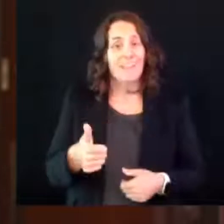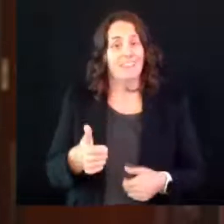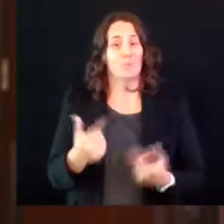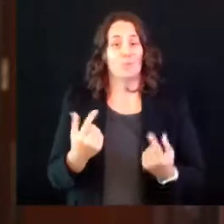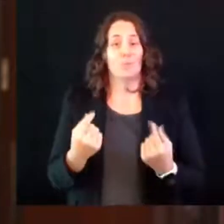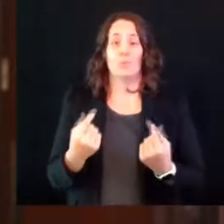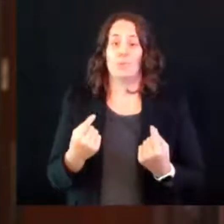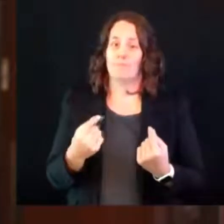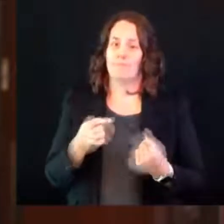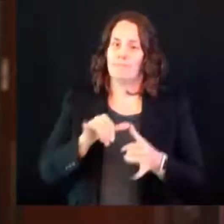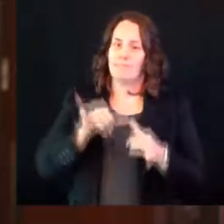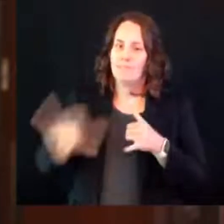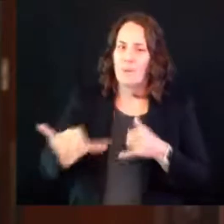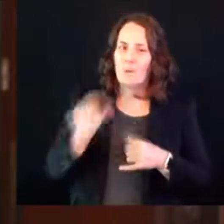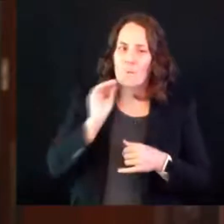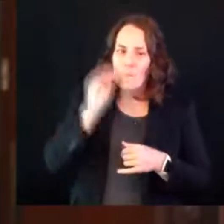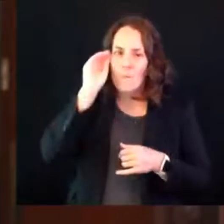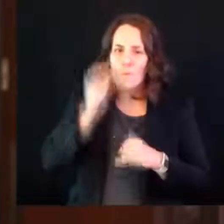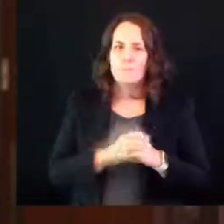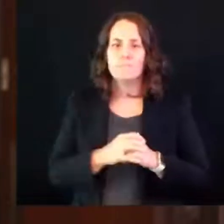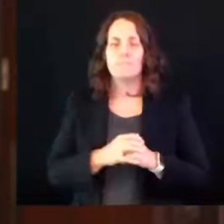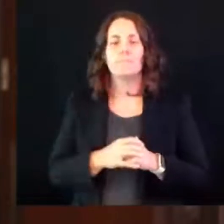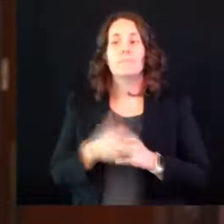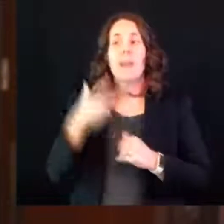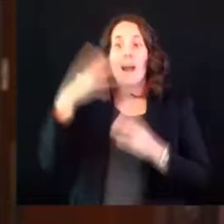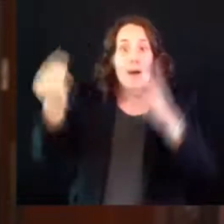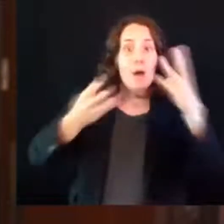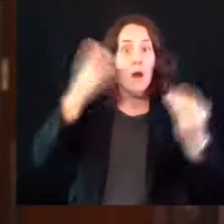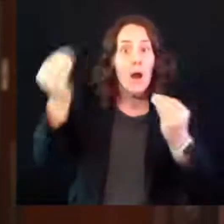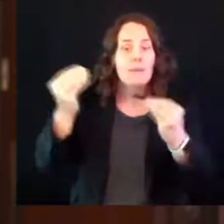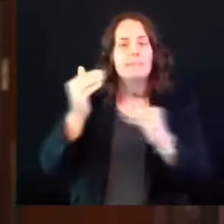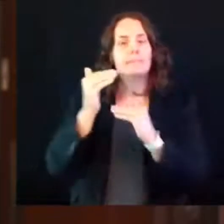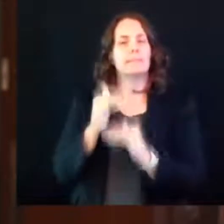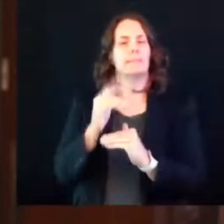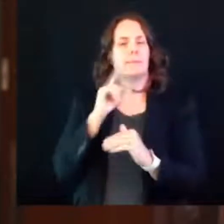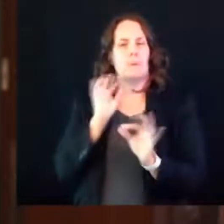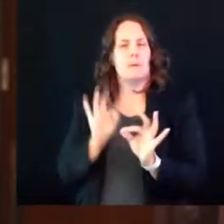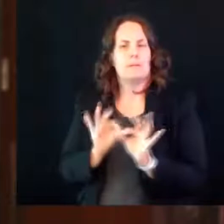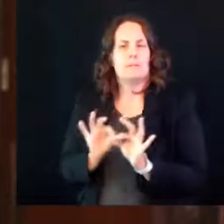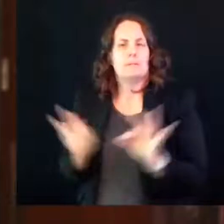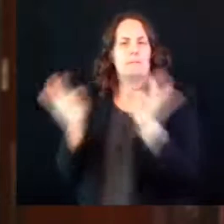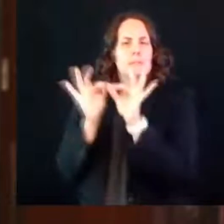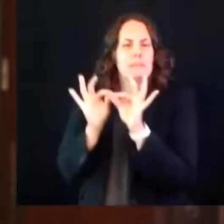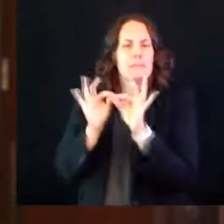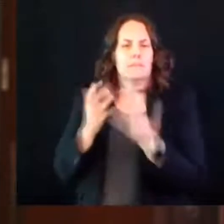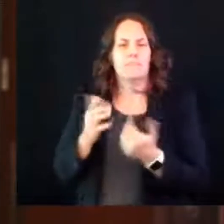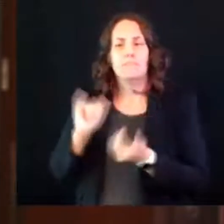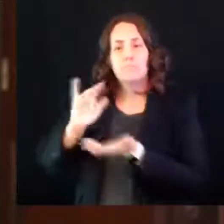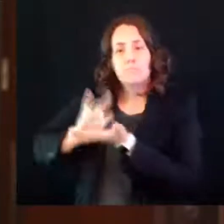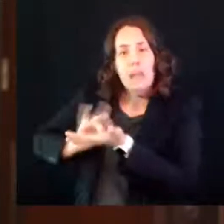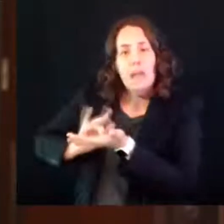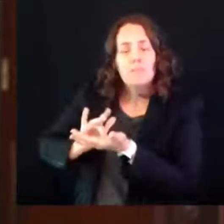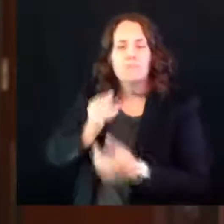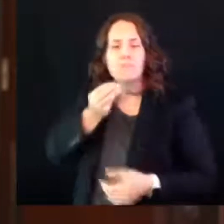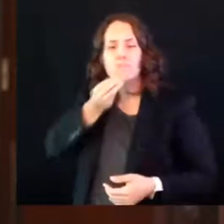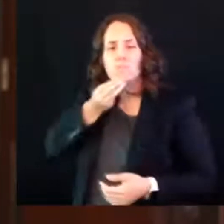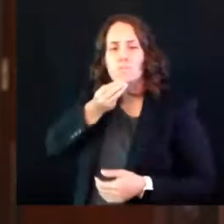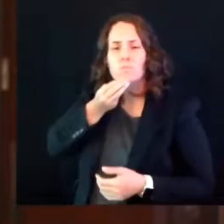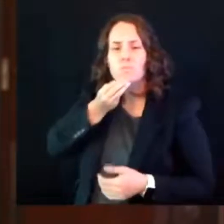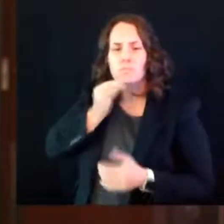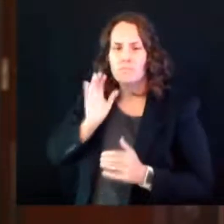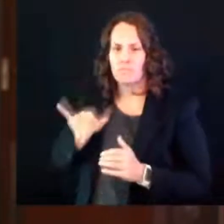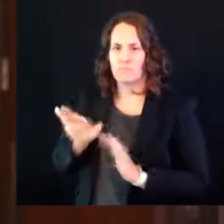essentials like work, school, and picking up groceries and prescriptions. Avoid any family gatherings, dinner parties with